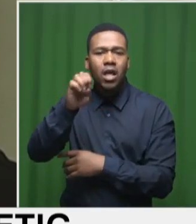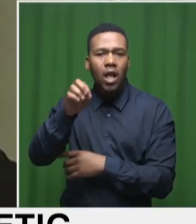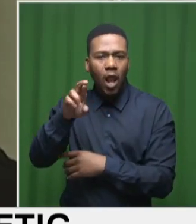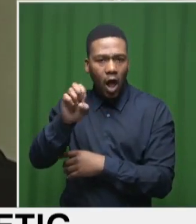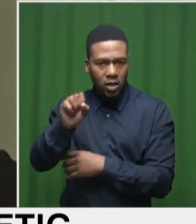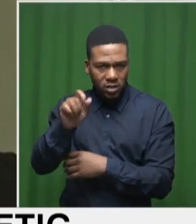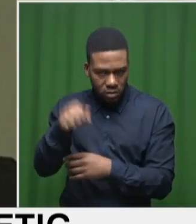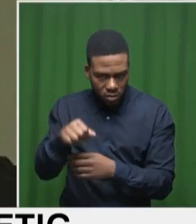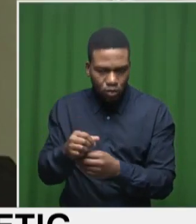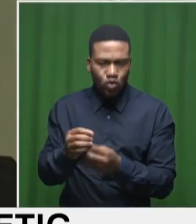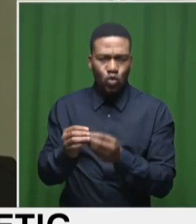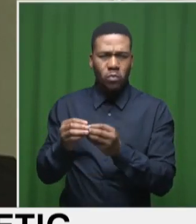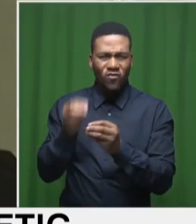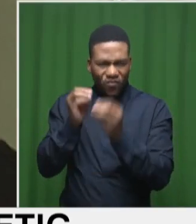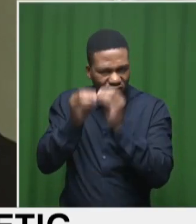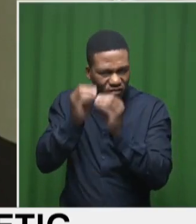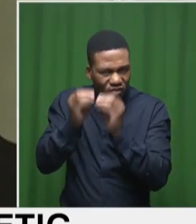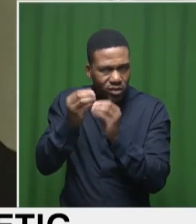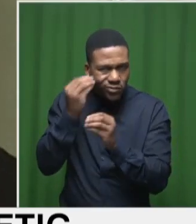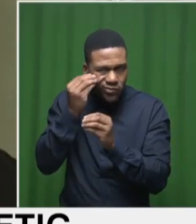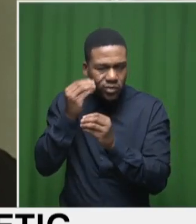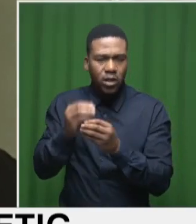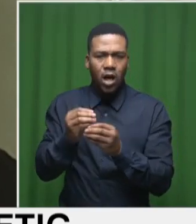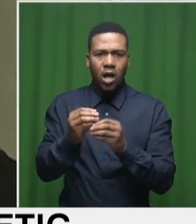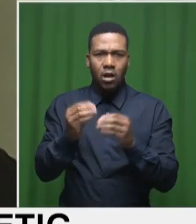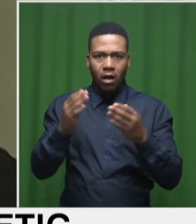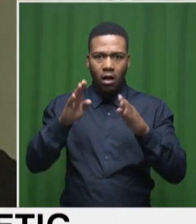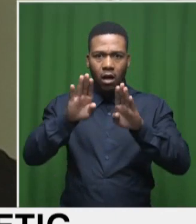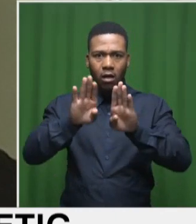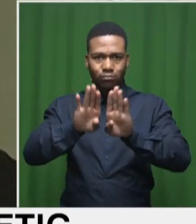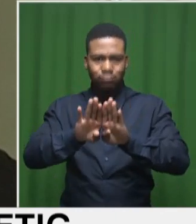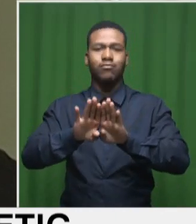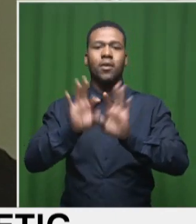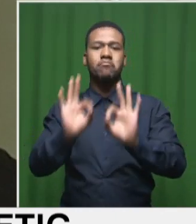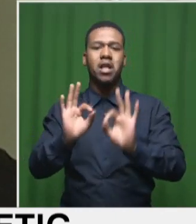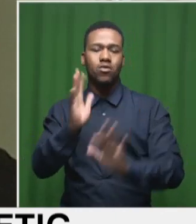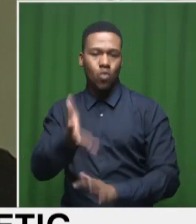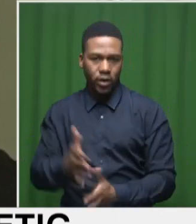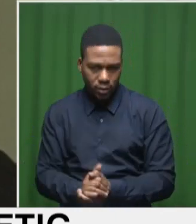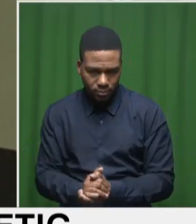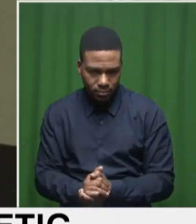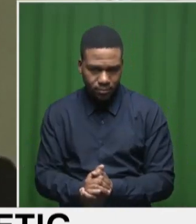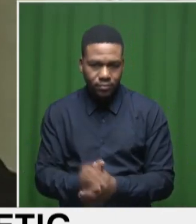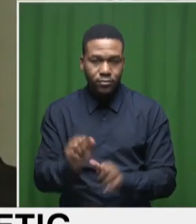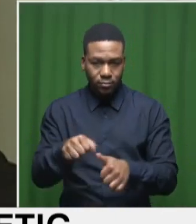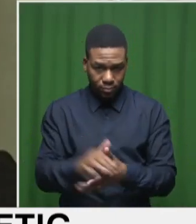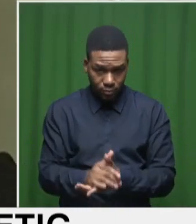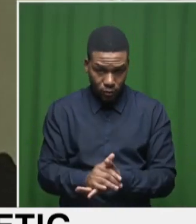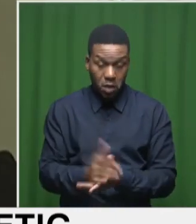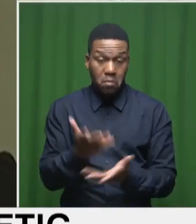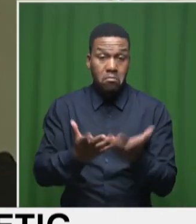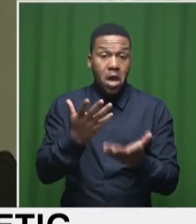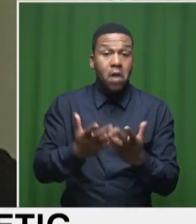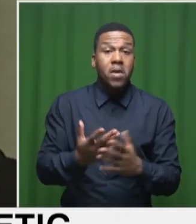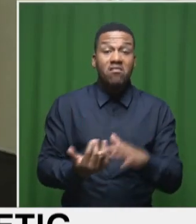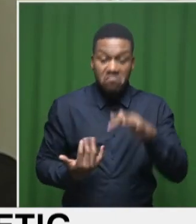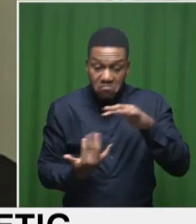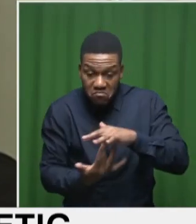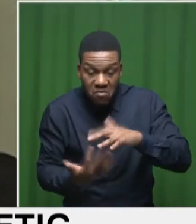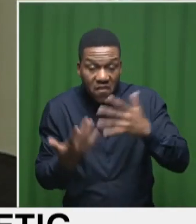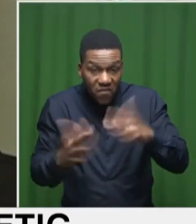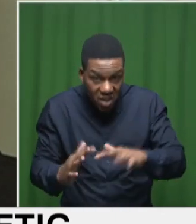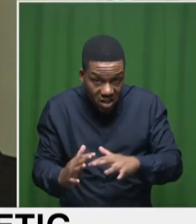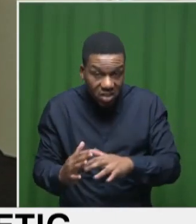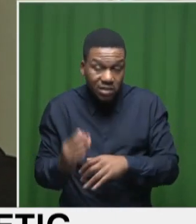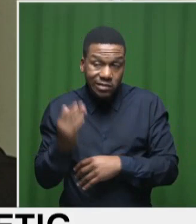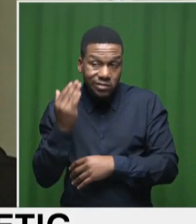make it look then symmetrical again. If somebody was burnt, we can use platelet-rich plasma in the acute phase, meaning, right